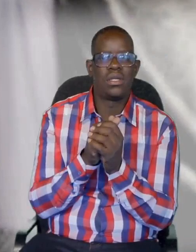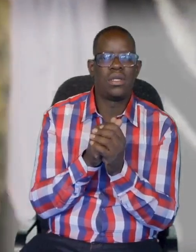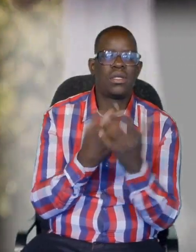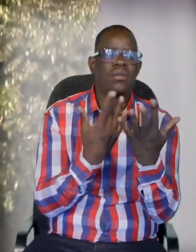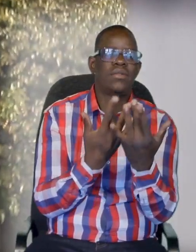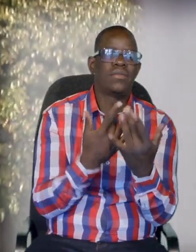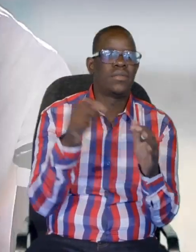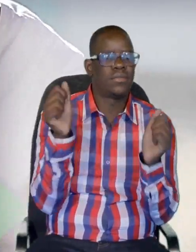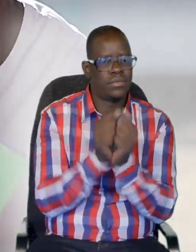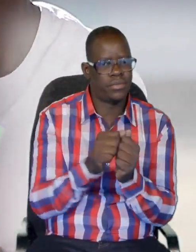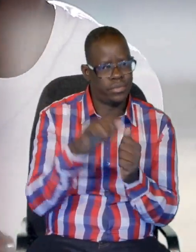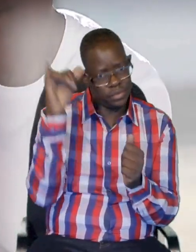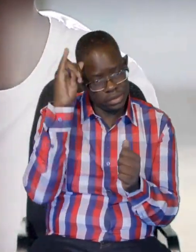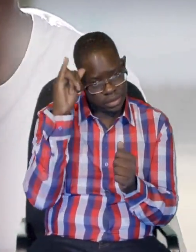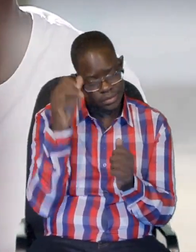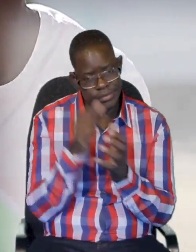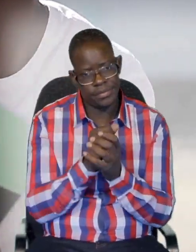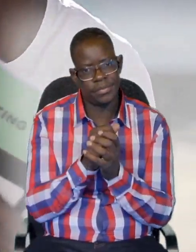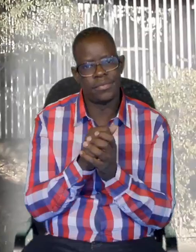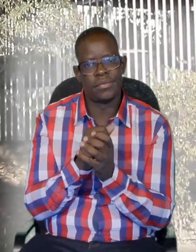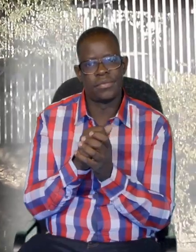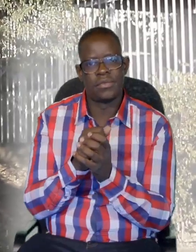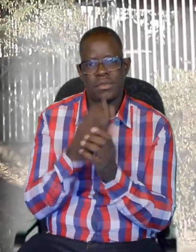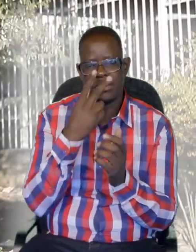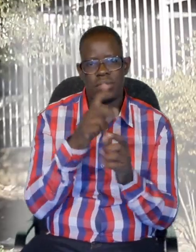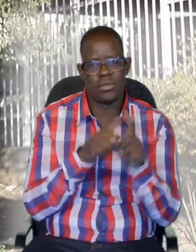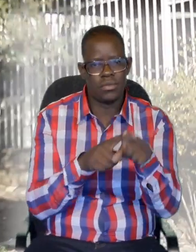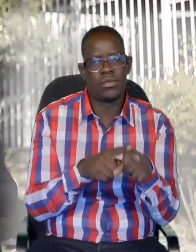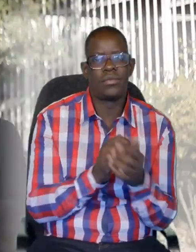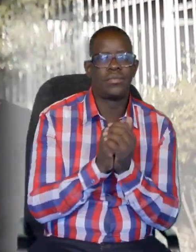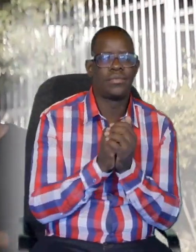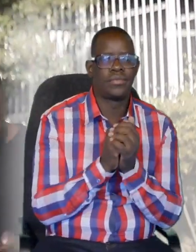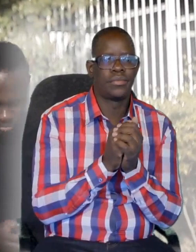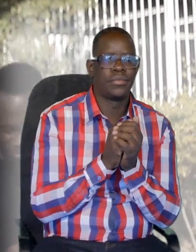take a cab with you. Okay. Okay, cool, Cecil. See you Next tomorrow.